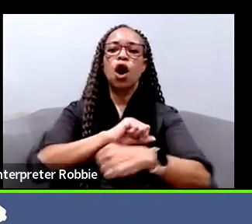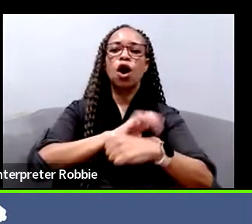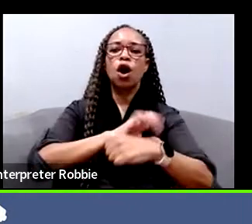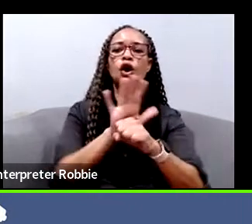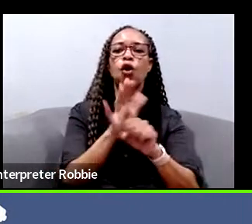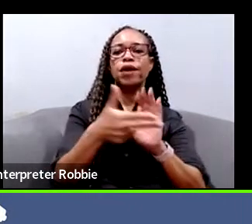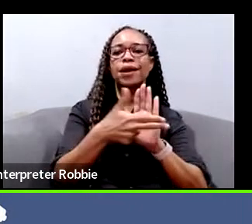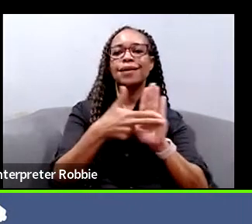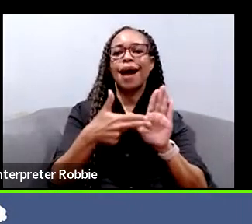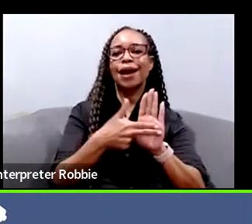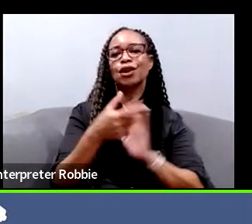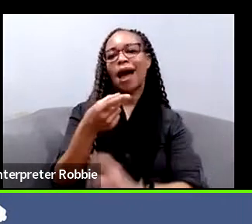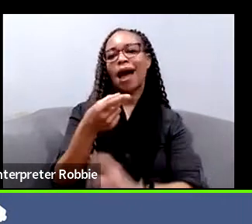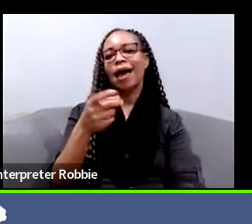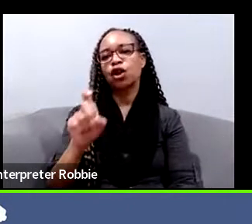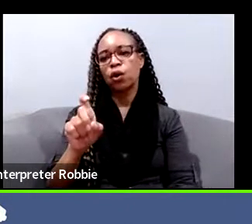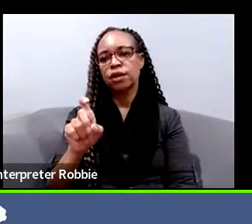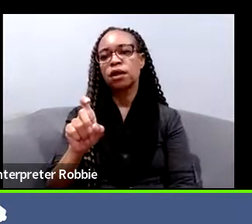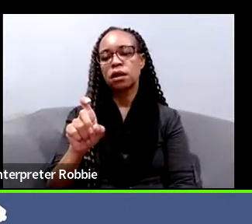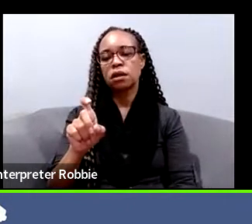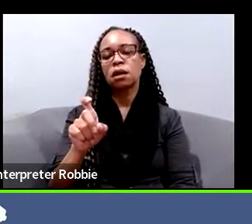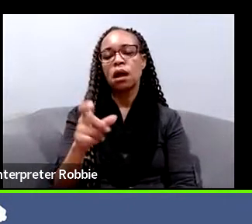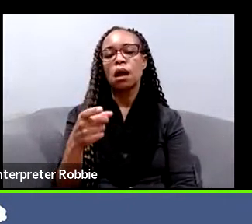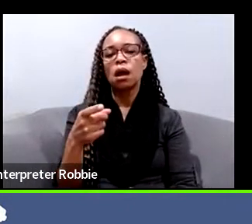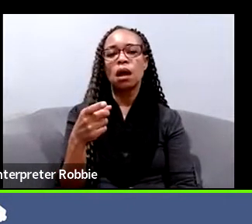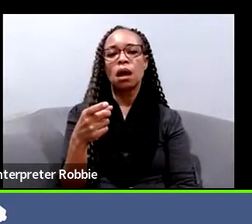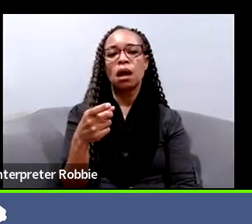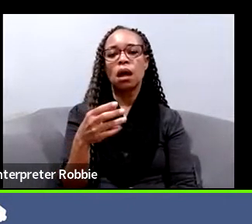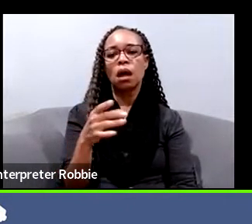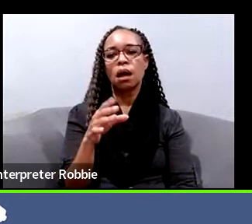and there are some